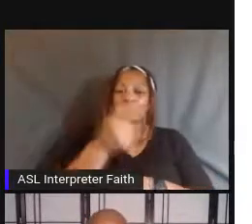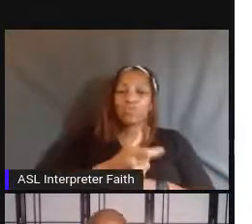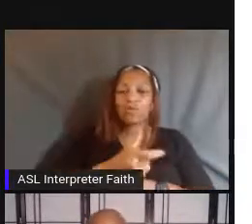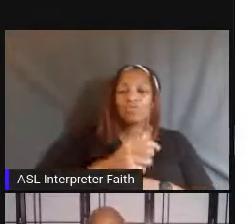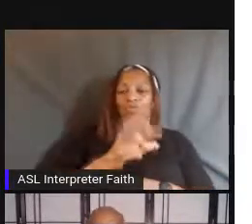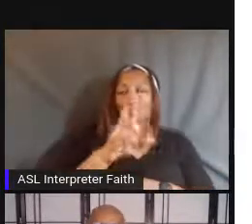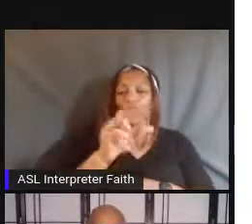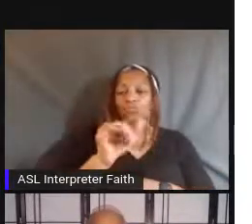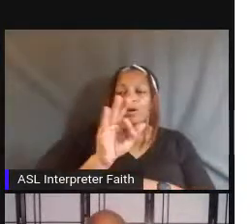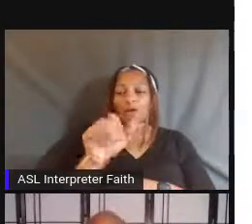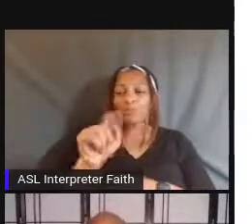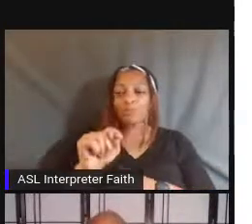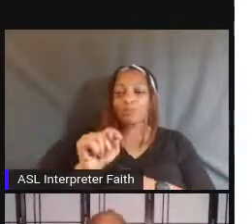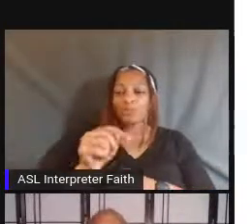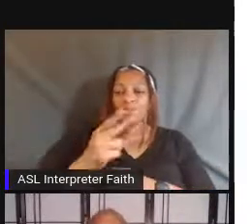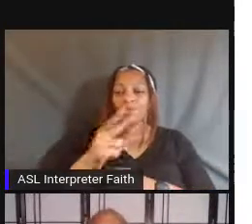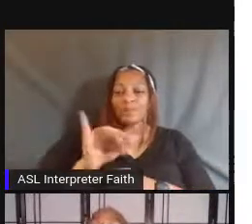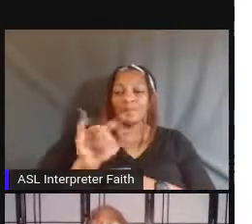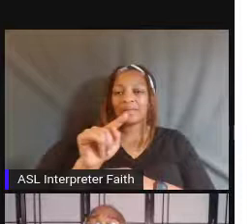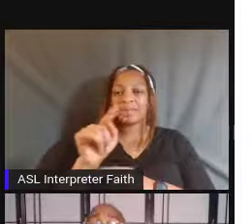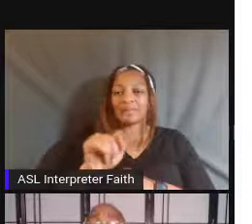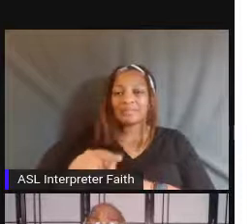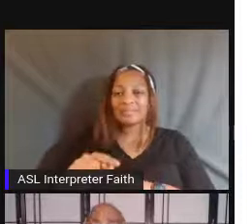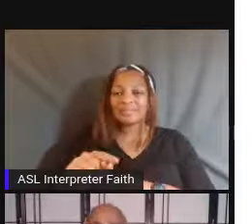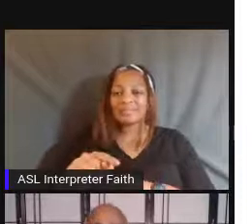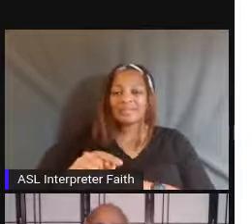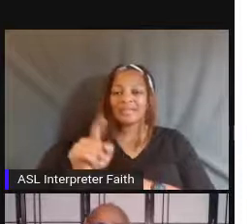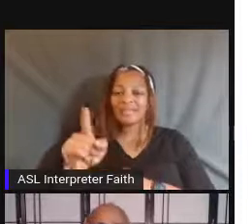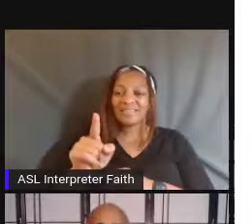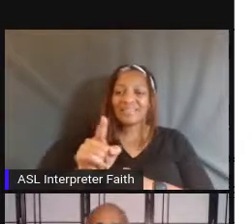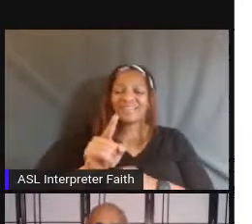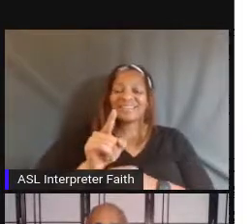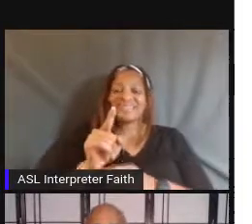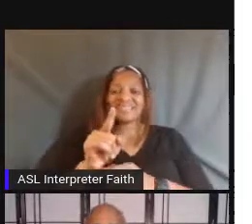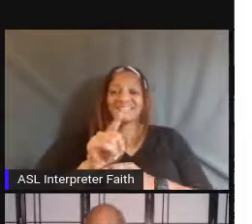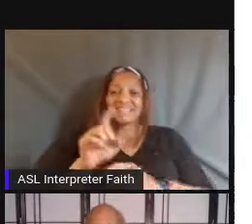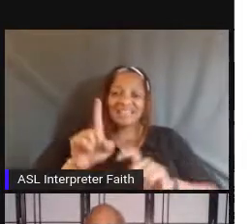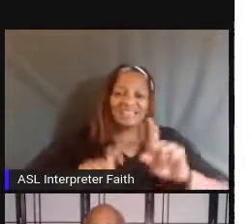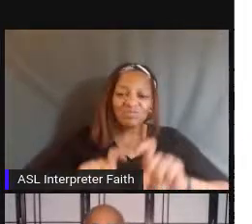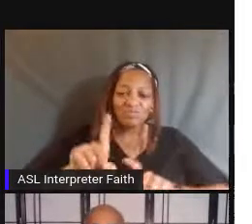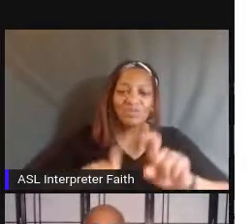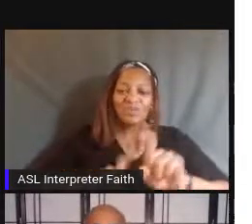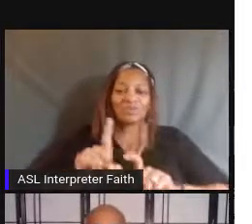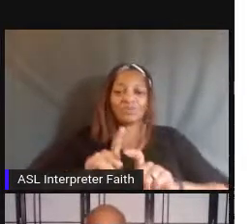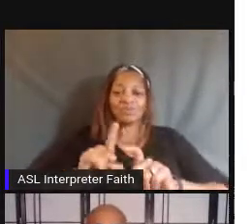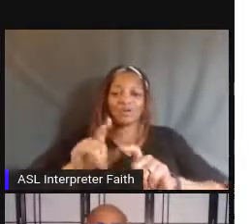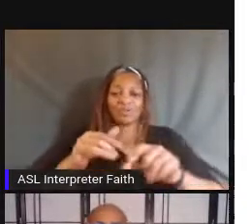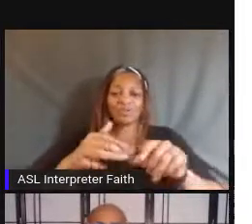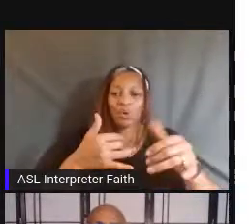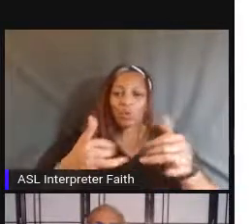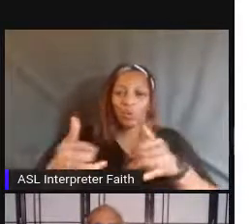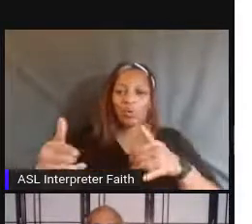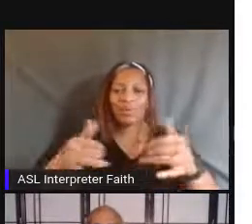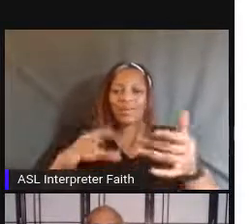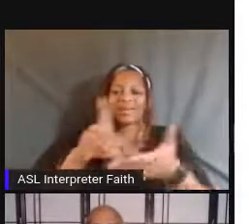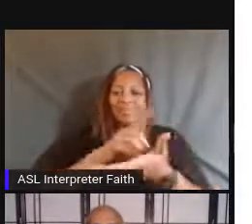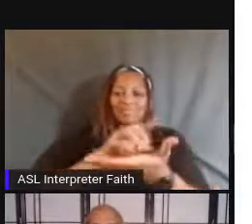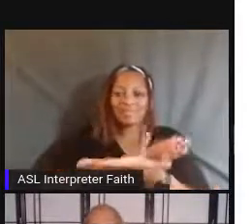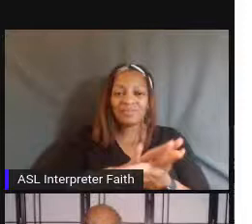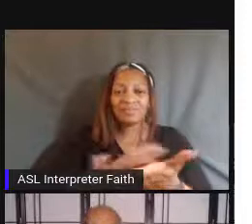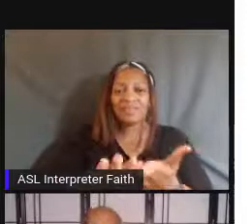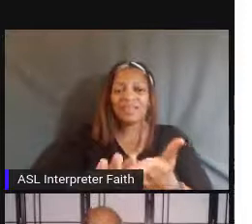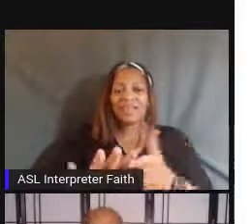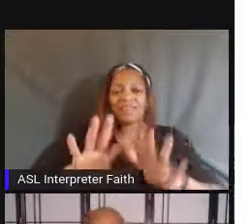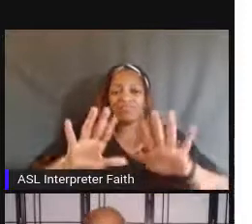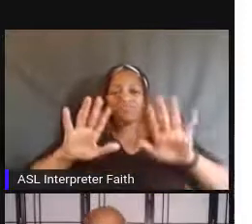plays, this experiential playing of the divine and the vibration that he